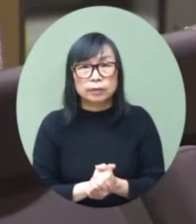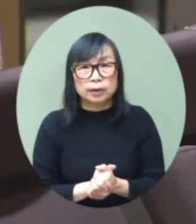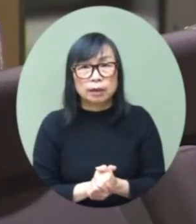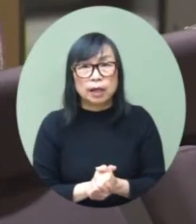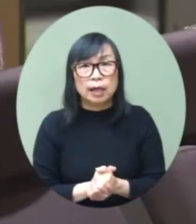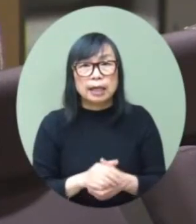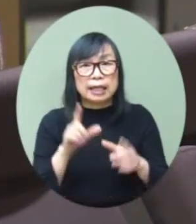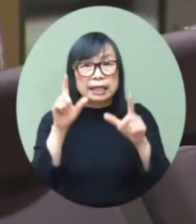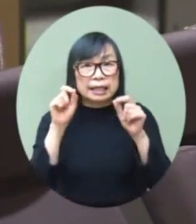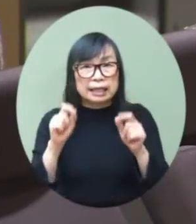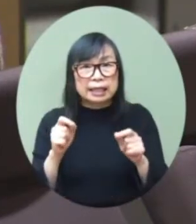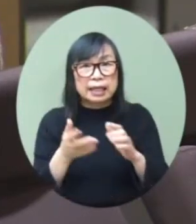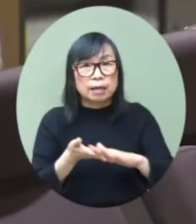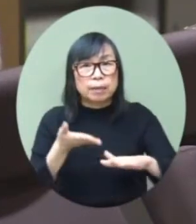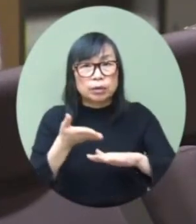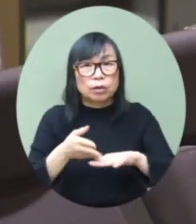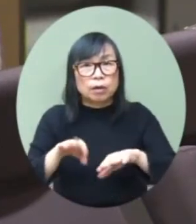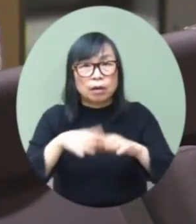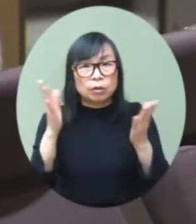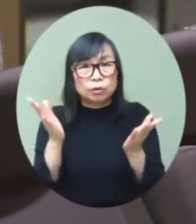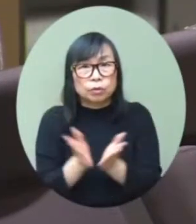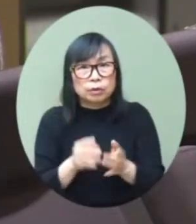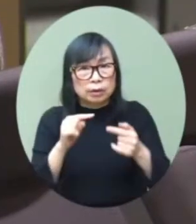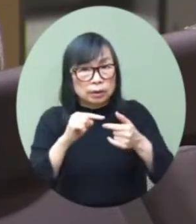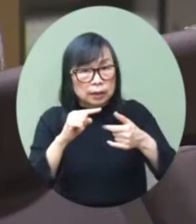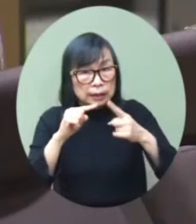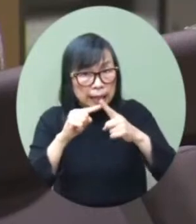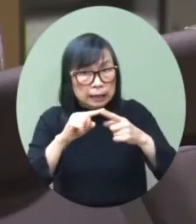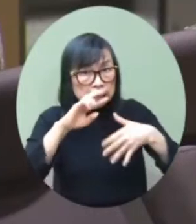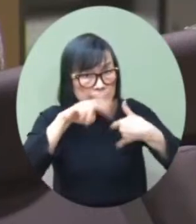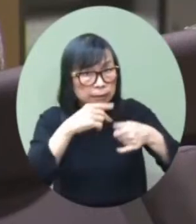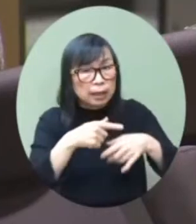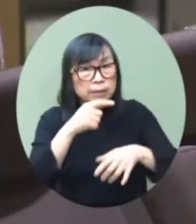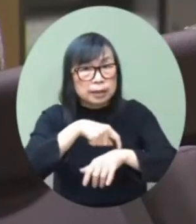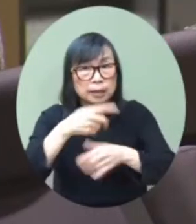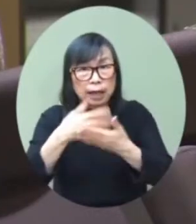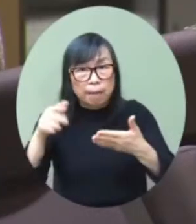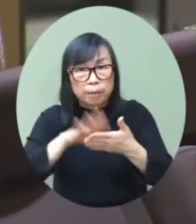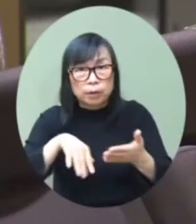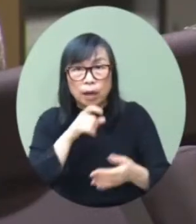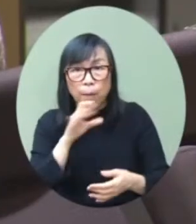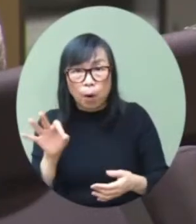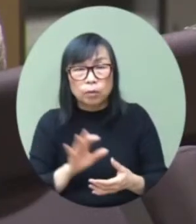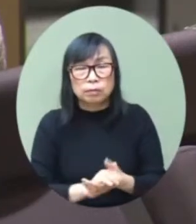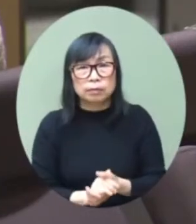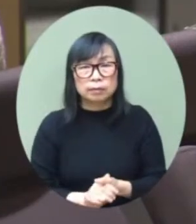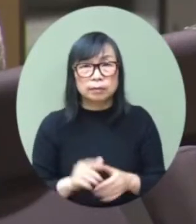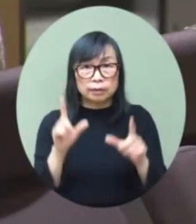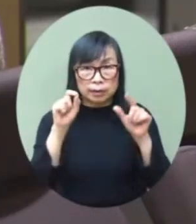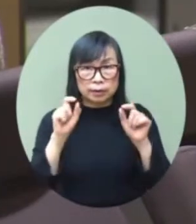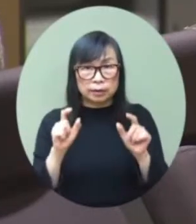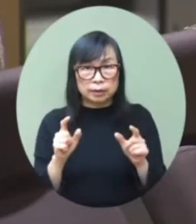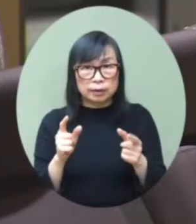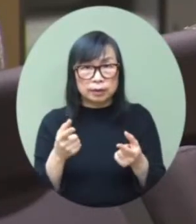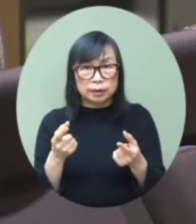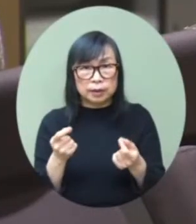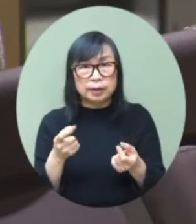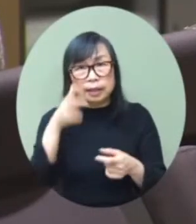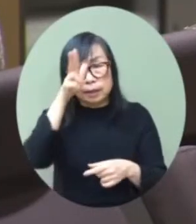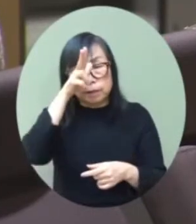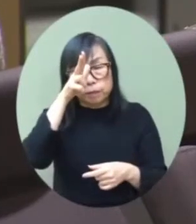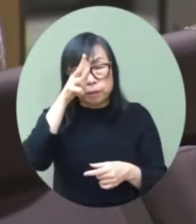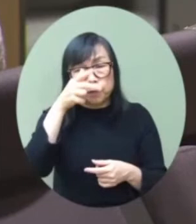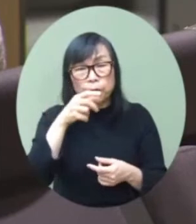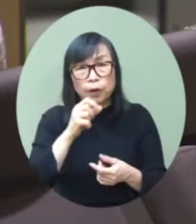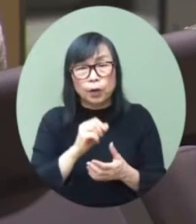have a timetable for that? And does that mean that the government were to conduct universal testing, those who had been infected could